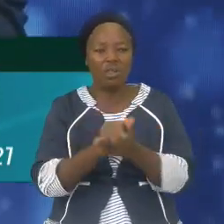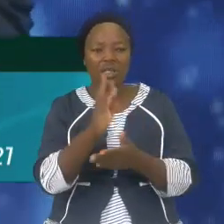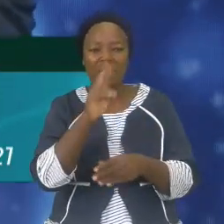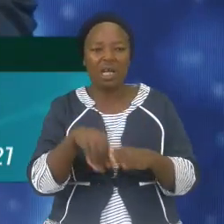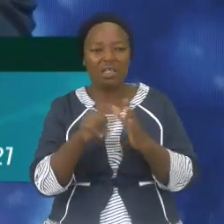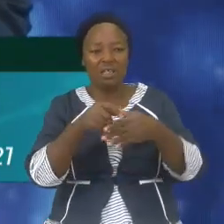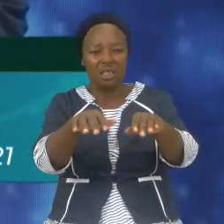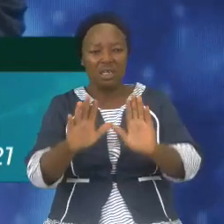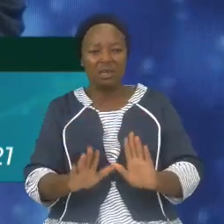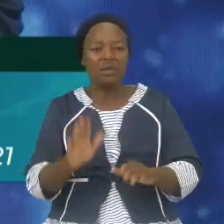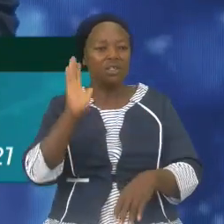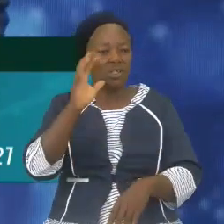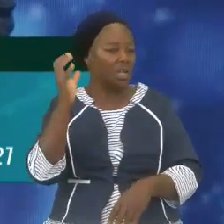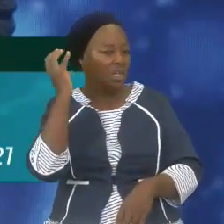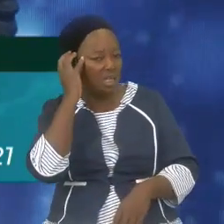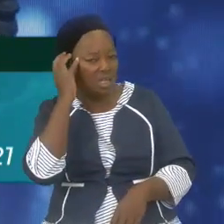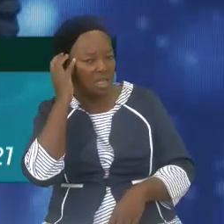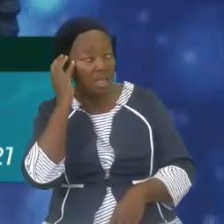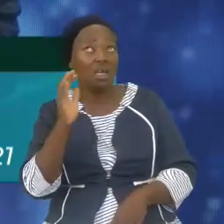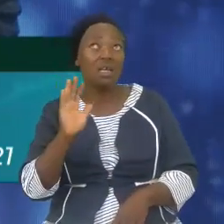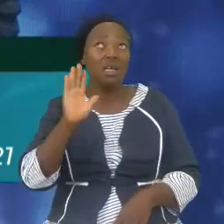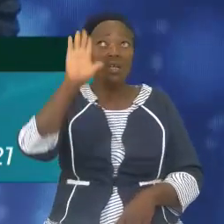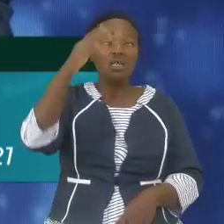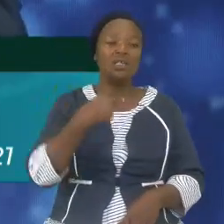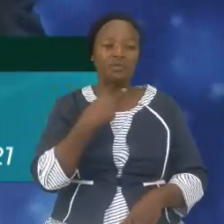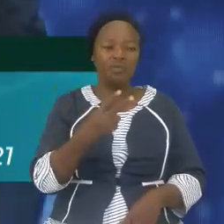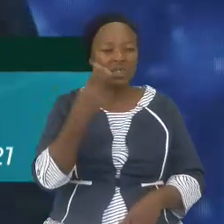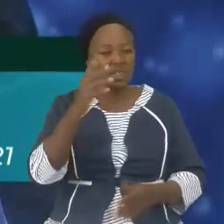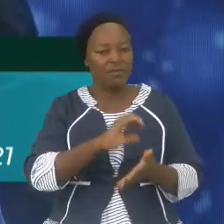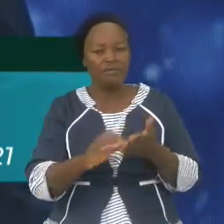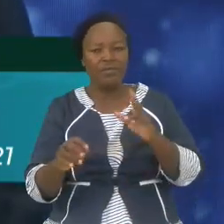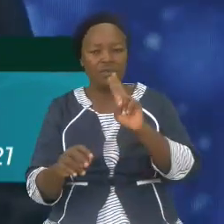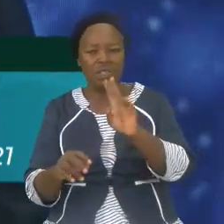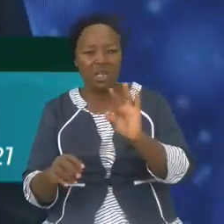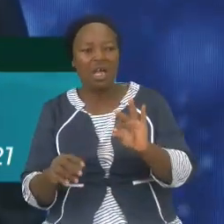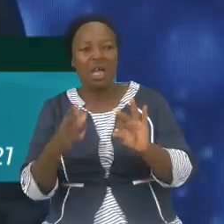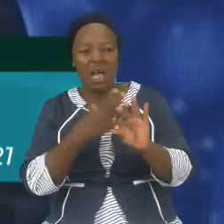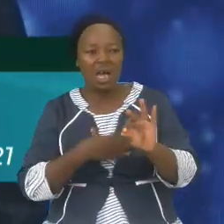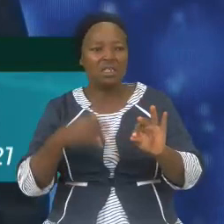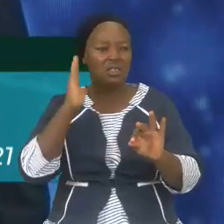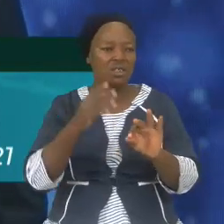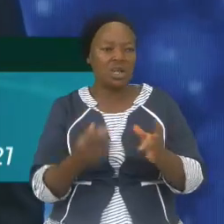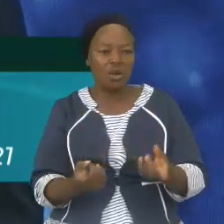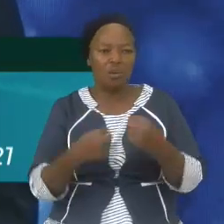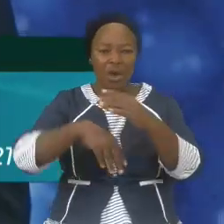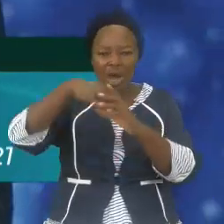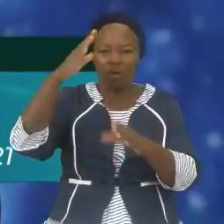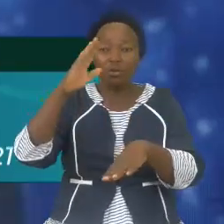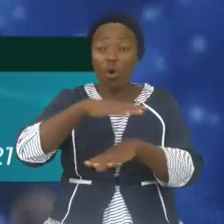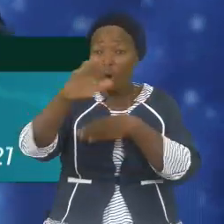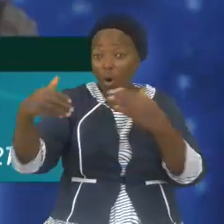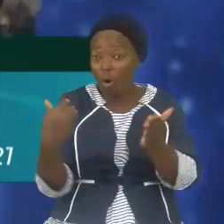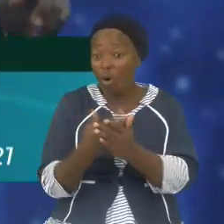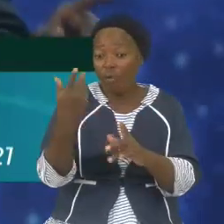shall hear his voice. Look at verse 29. And shall come forth. All in the graves shall